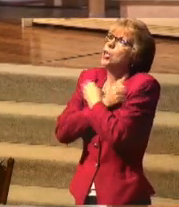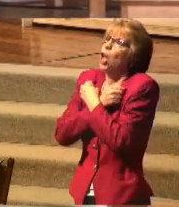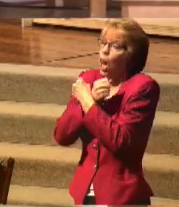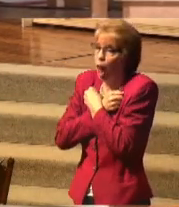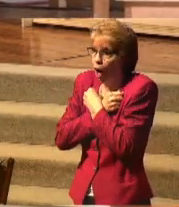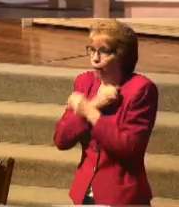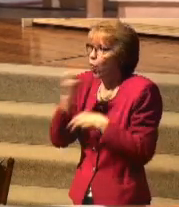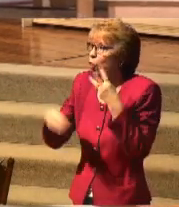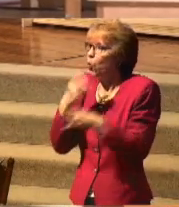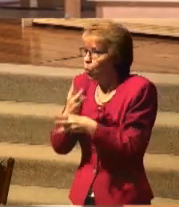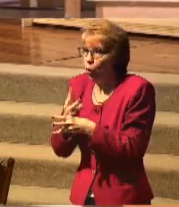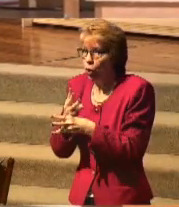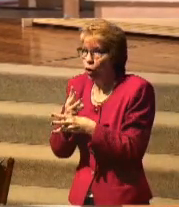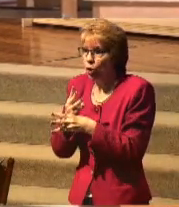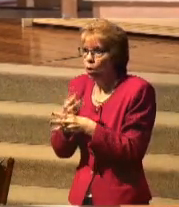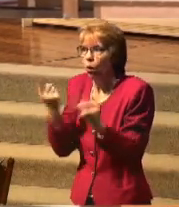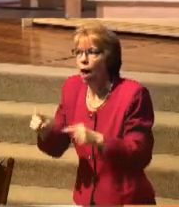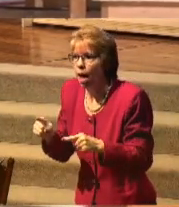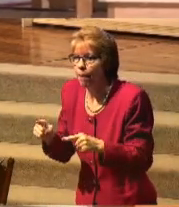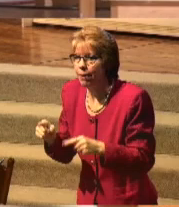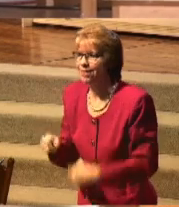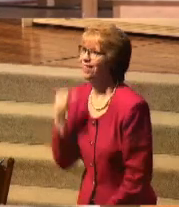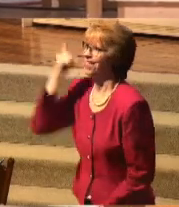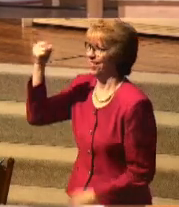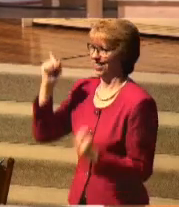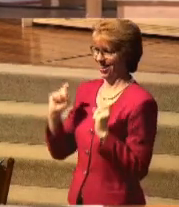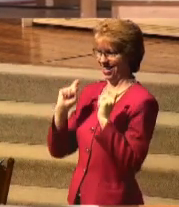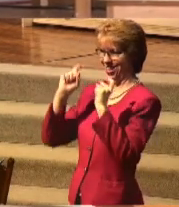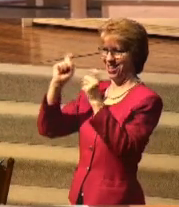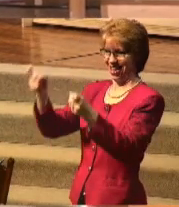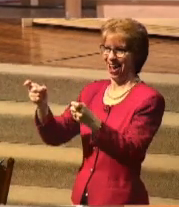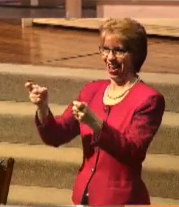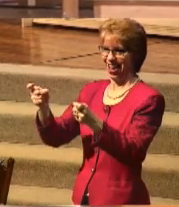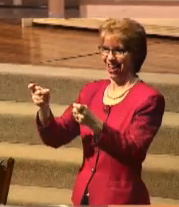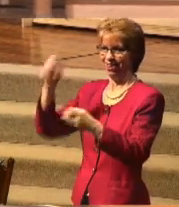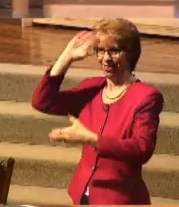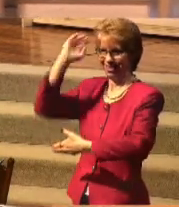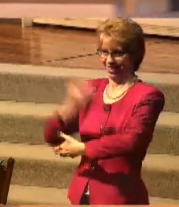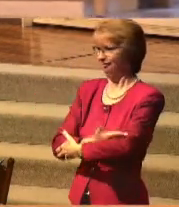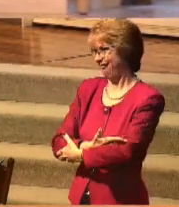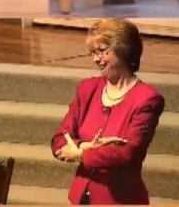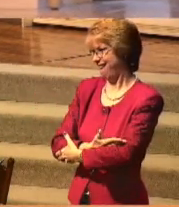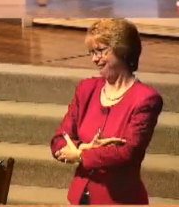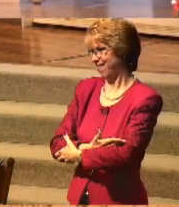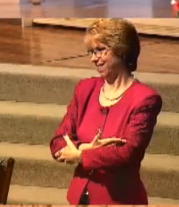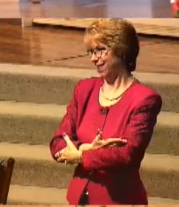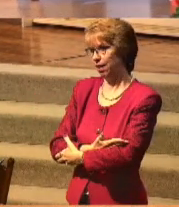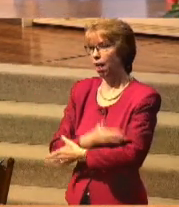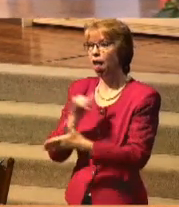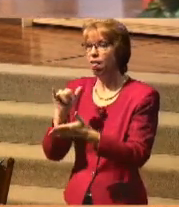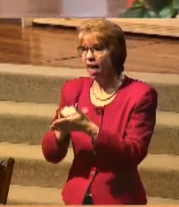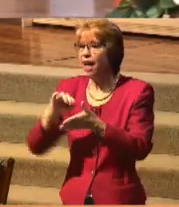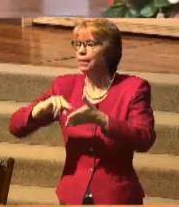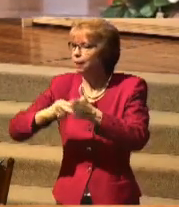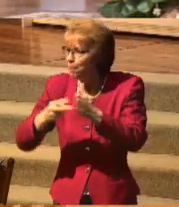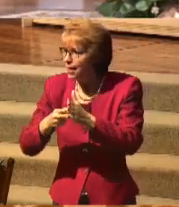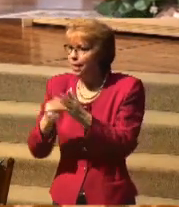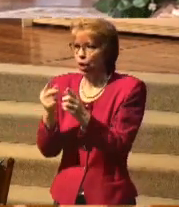the world that he gave. Definition of love is giving. That's the definition of